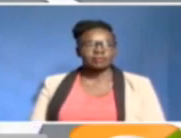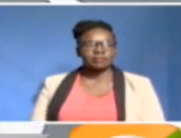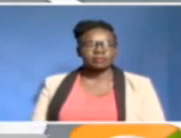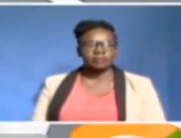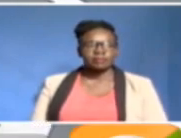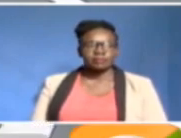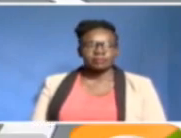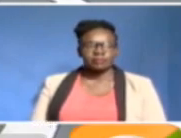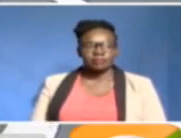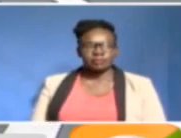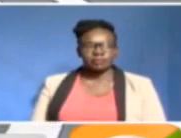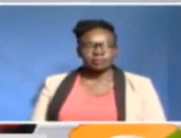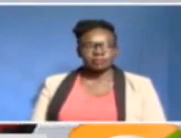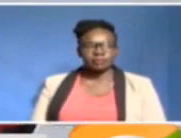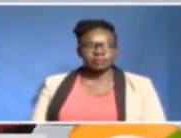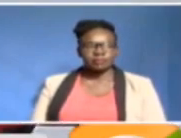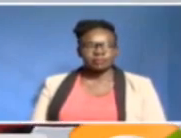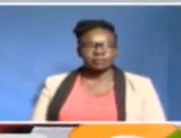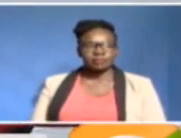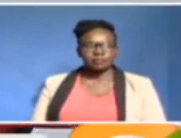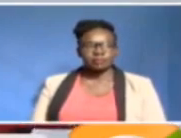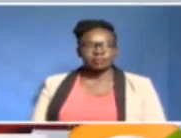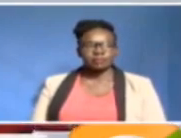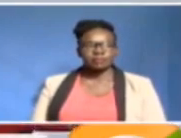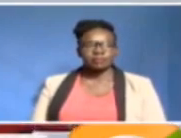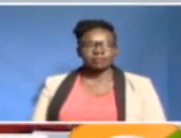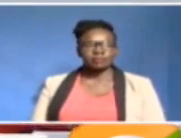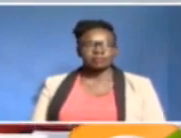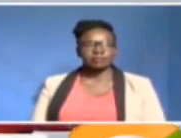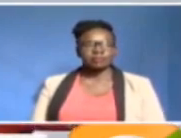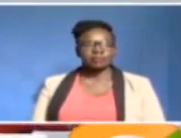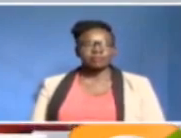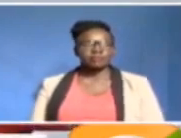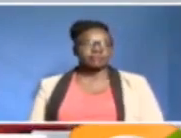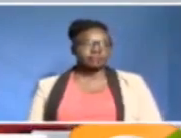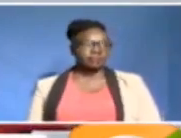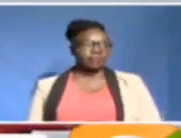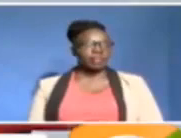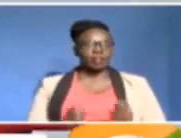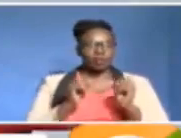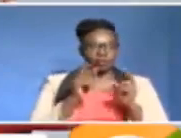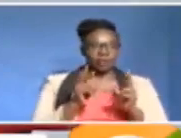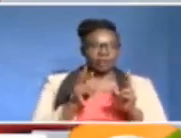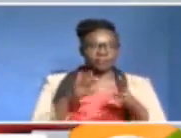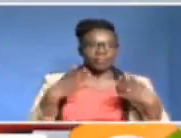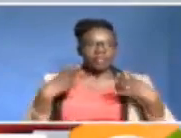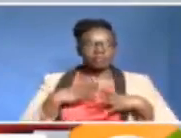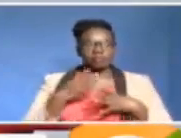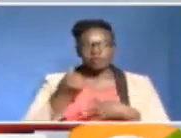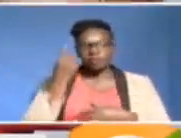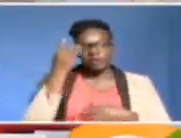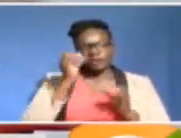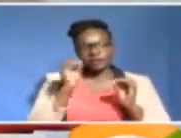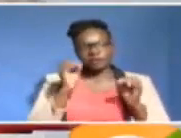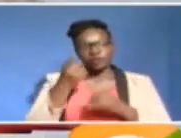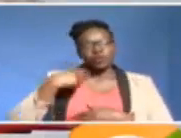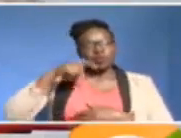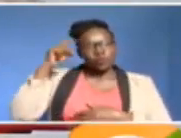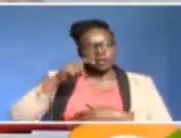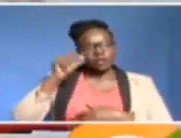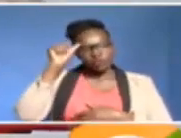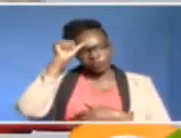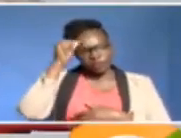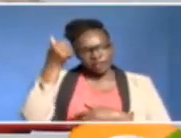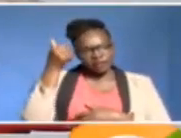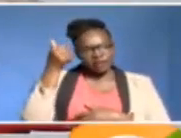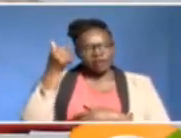provide for your child? Wow, what people don't understand here is, as she said, you need to be intelligent.